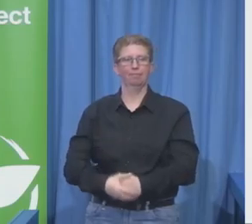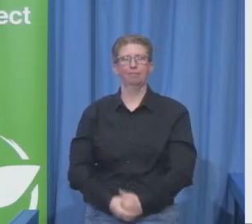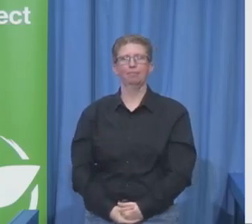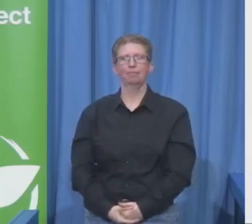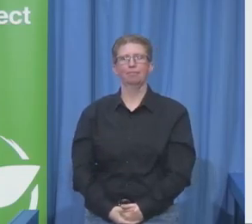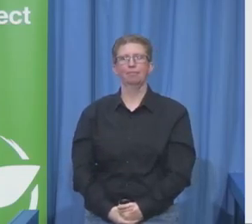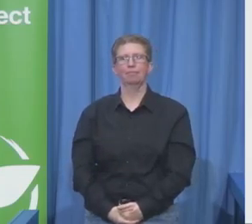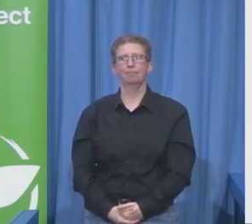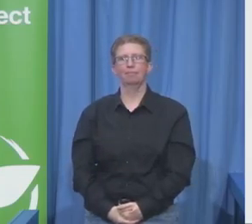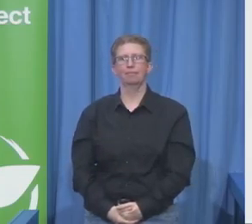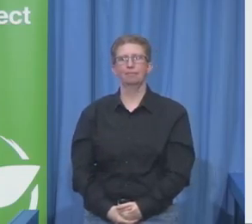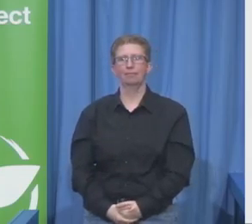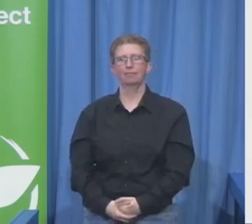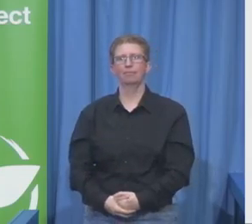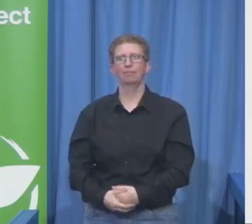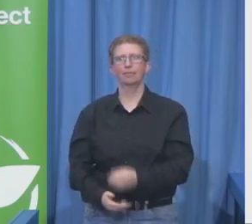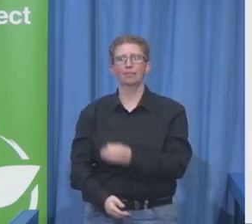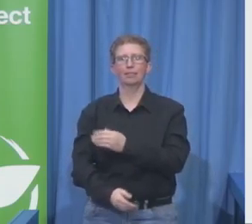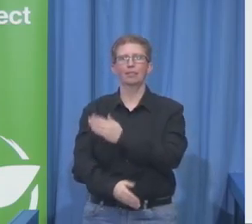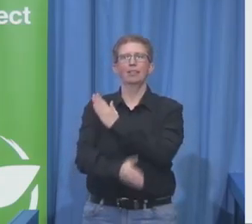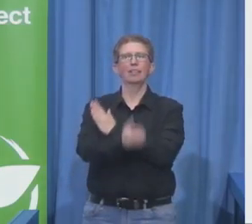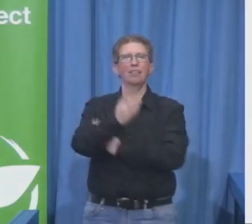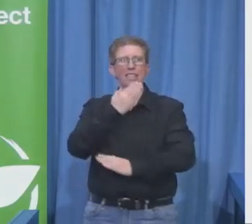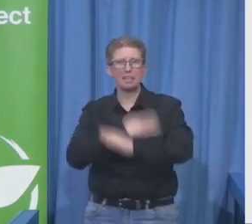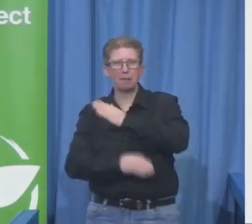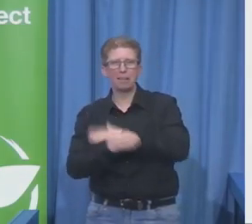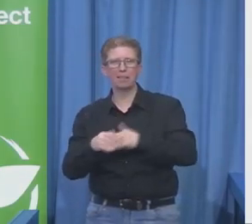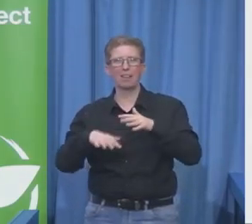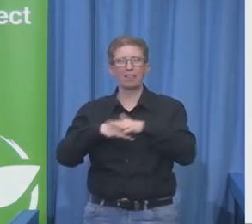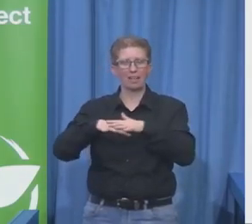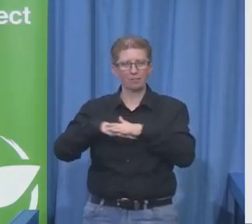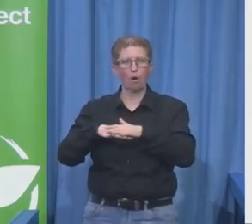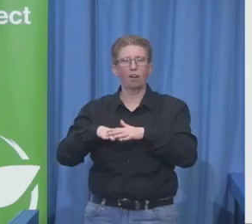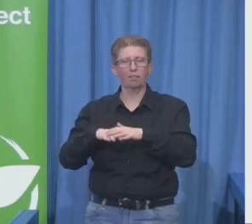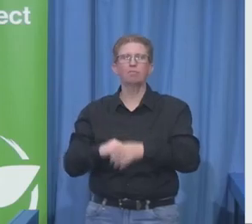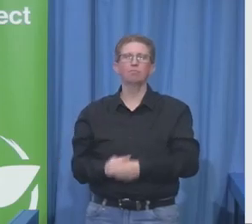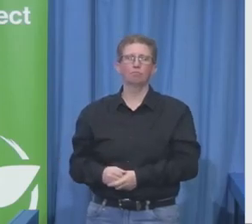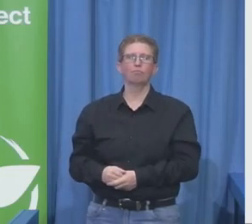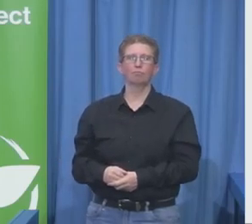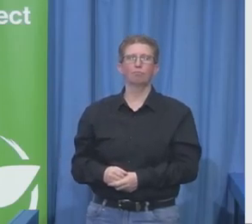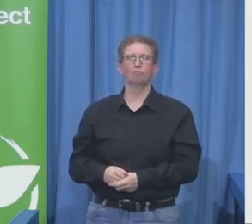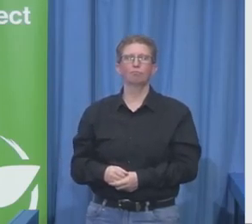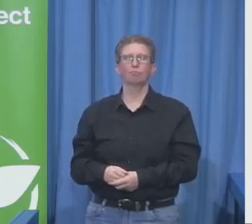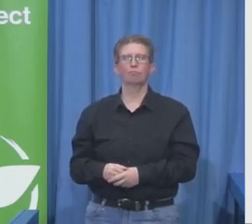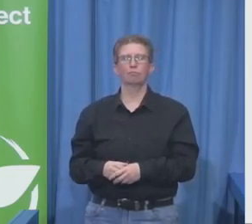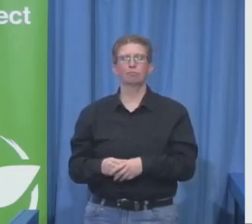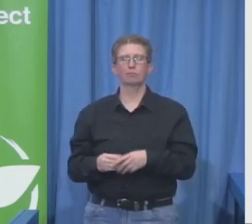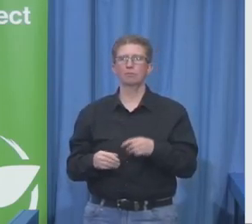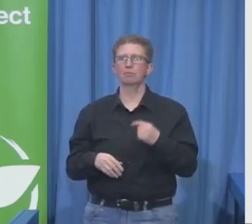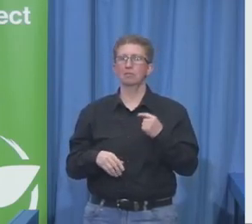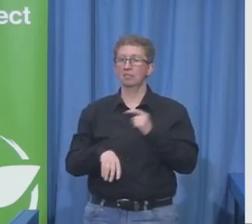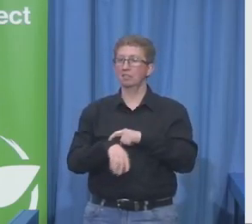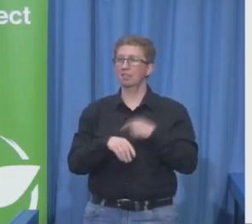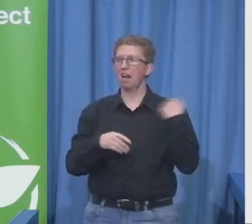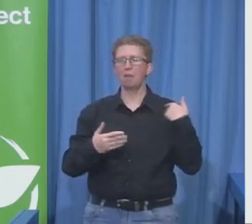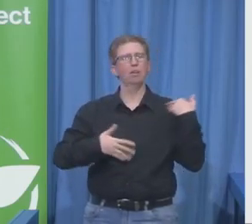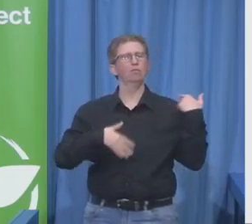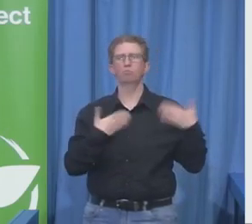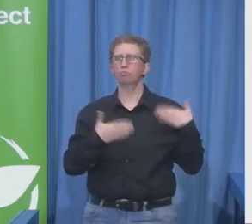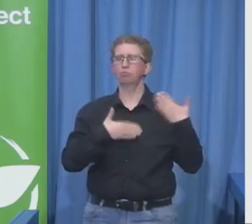So, I've been kind of reliably informed that that's something that's evolved over time, but we have any number of